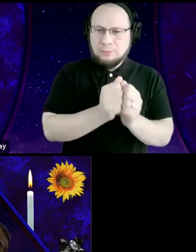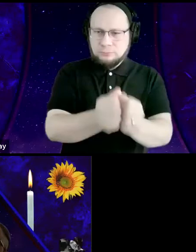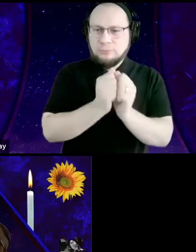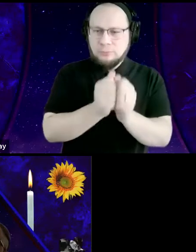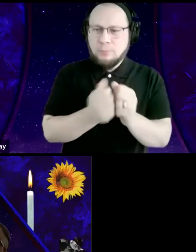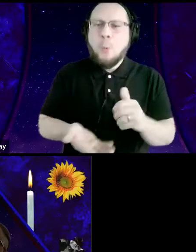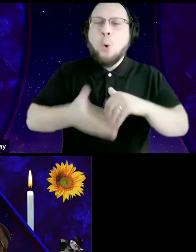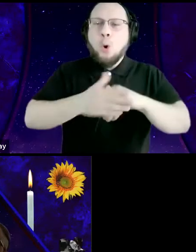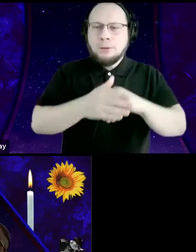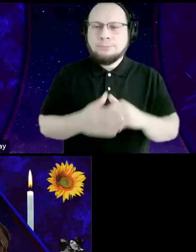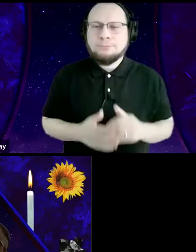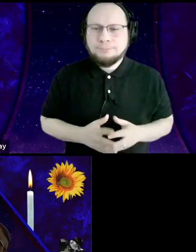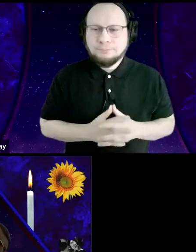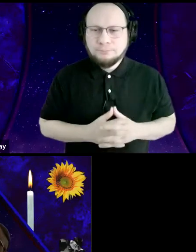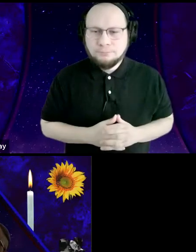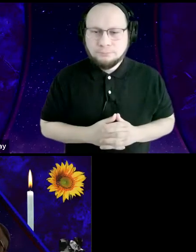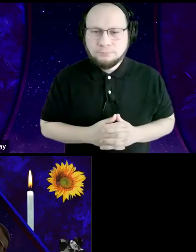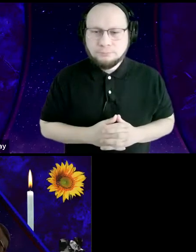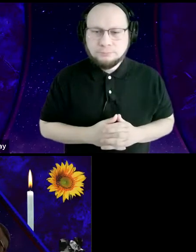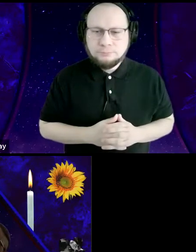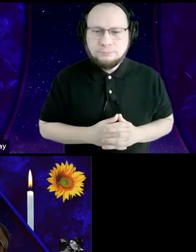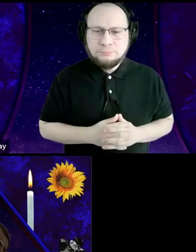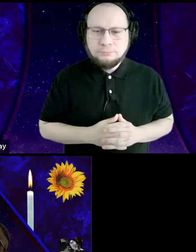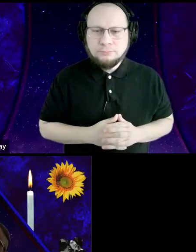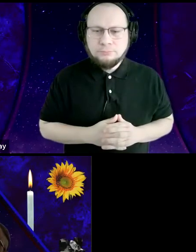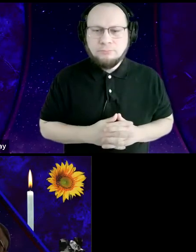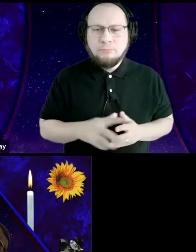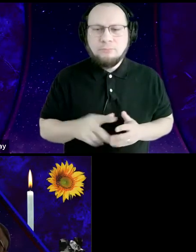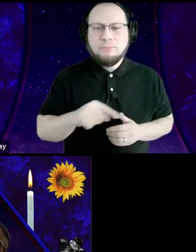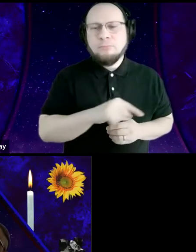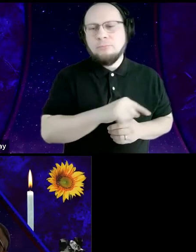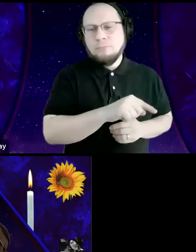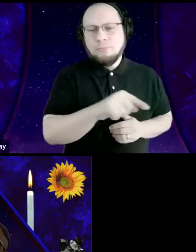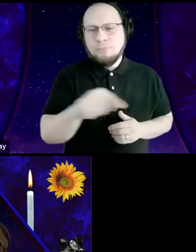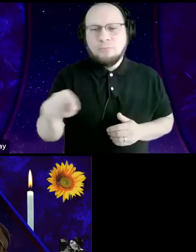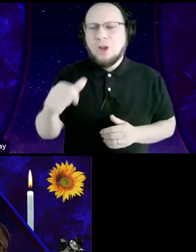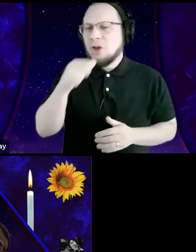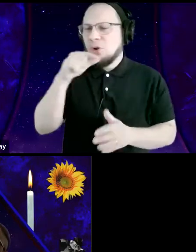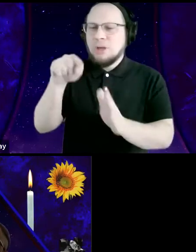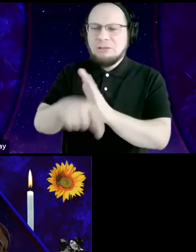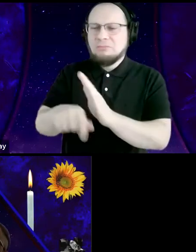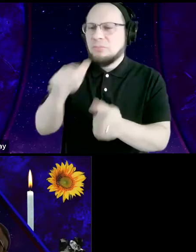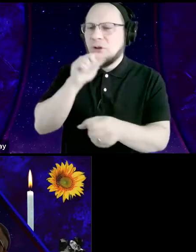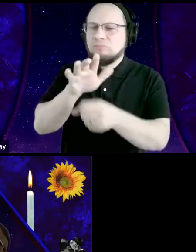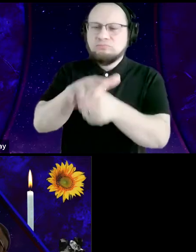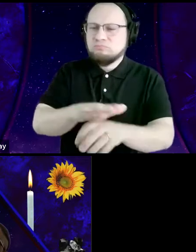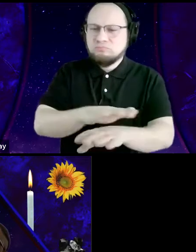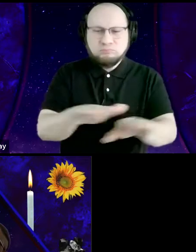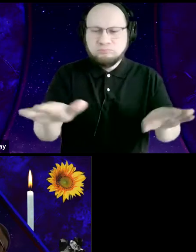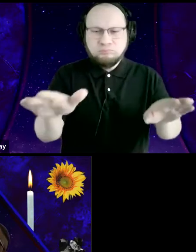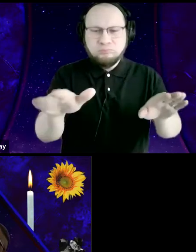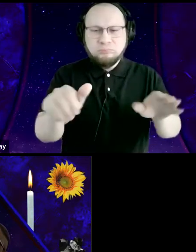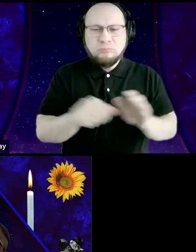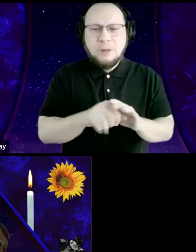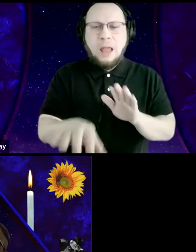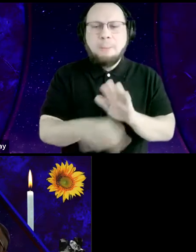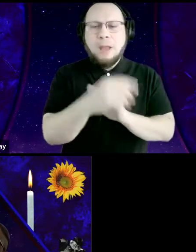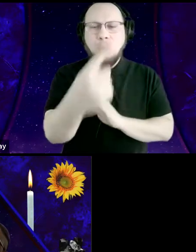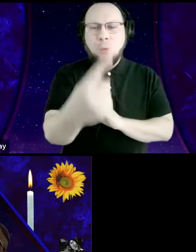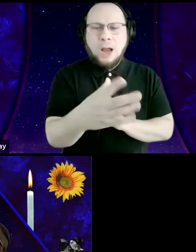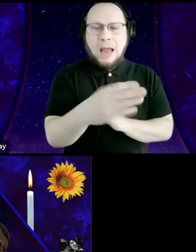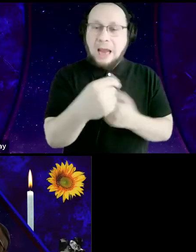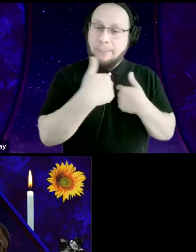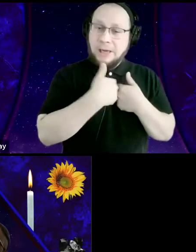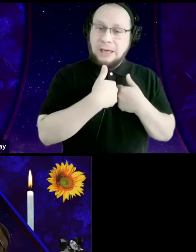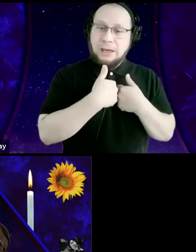more. Let no unkind, no fair beseechers kill. Think all but one and me in that